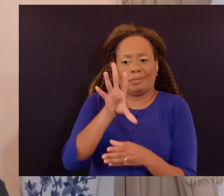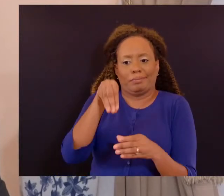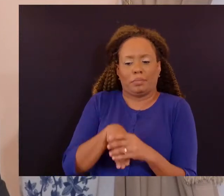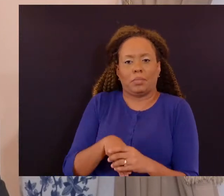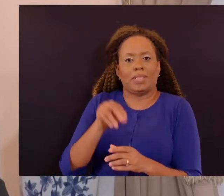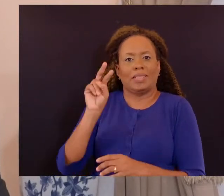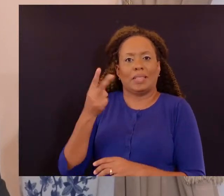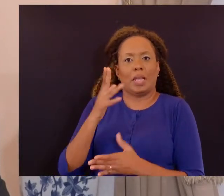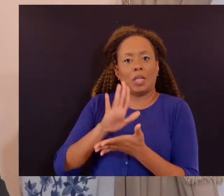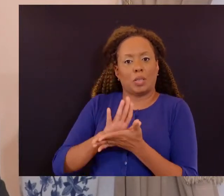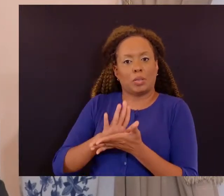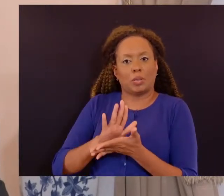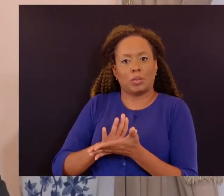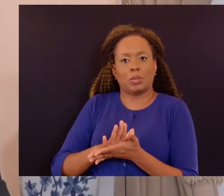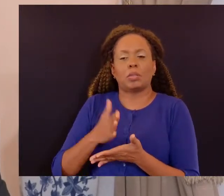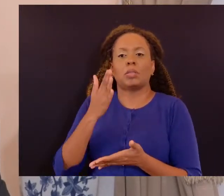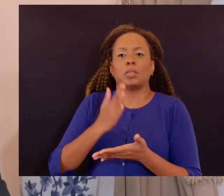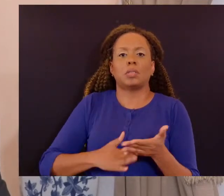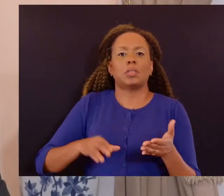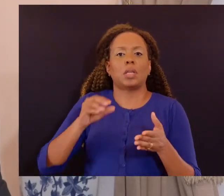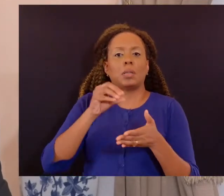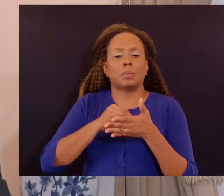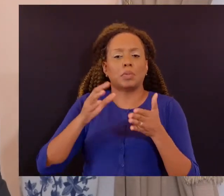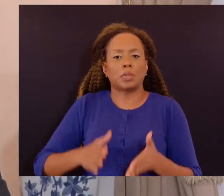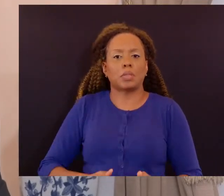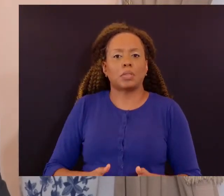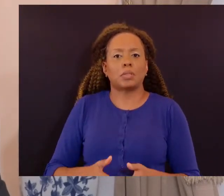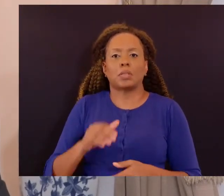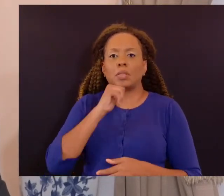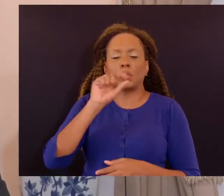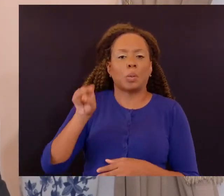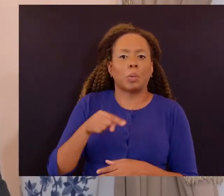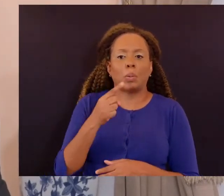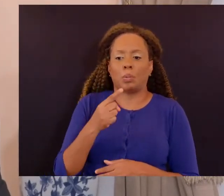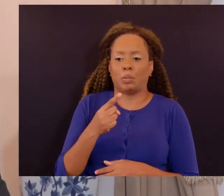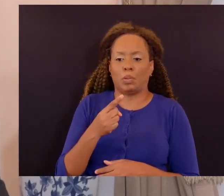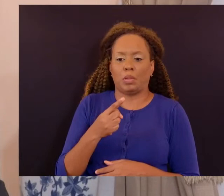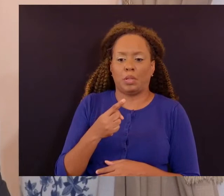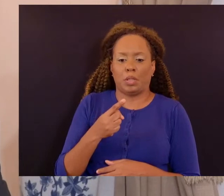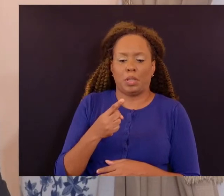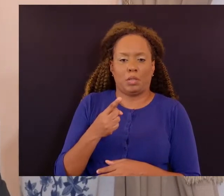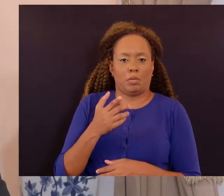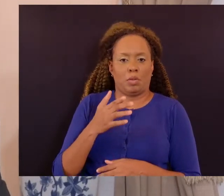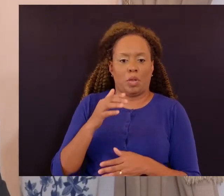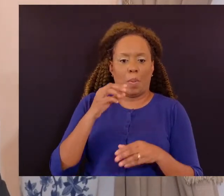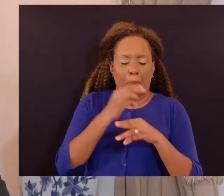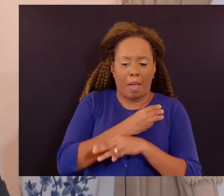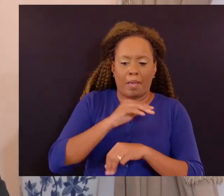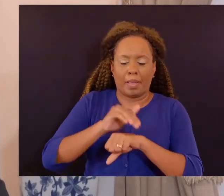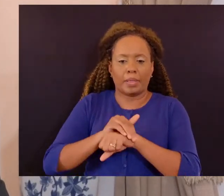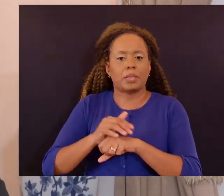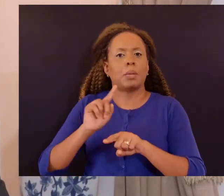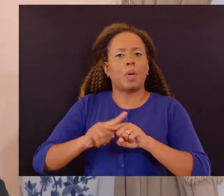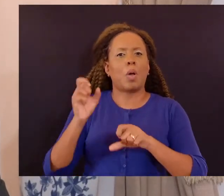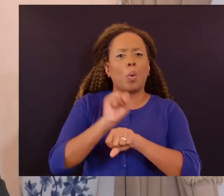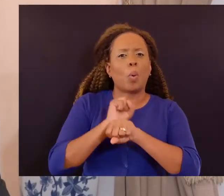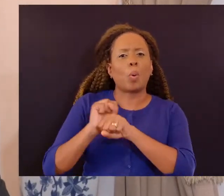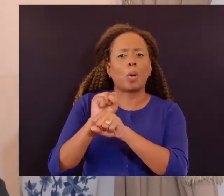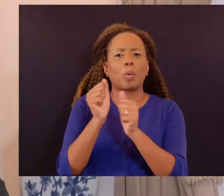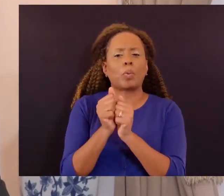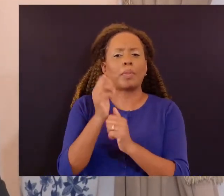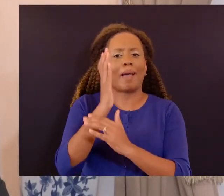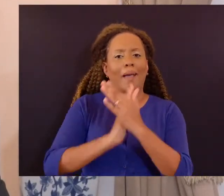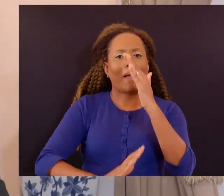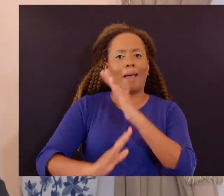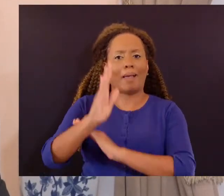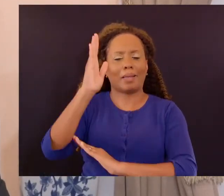an opportunity while they are in school to not only pursue what they love, but also to be able to have the necessary